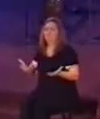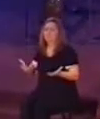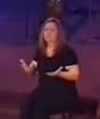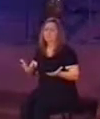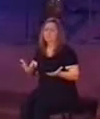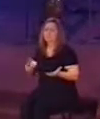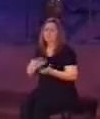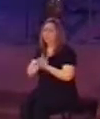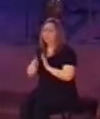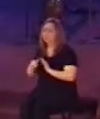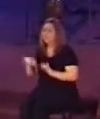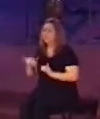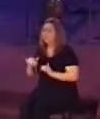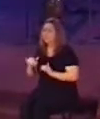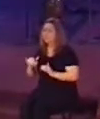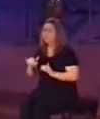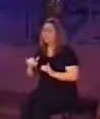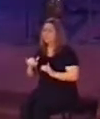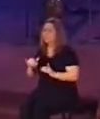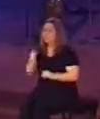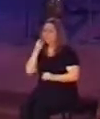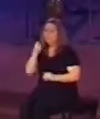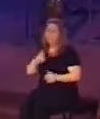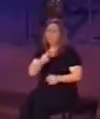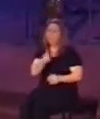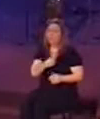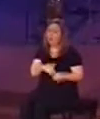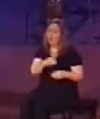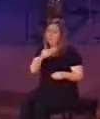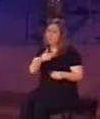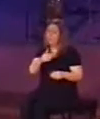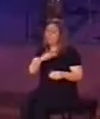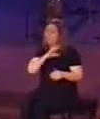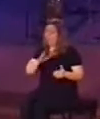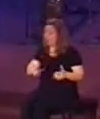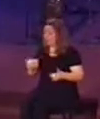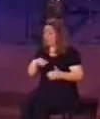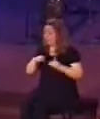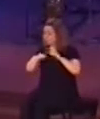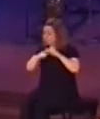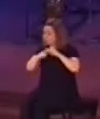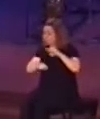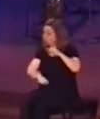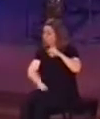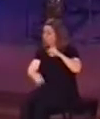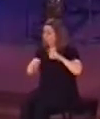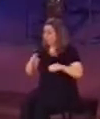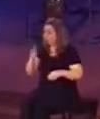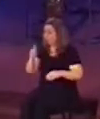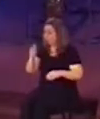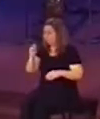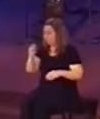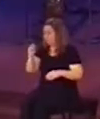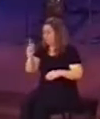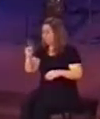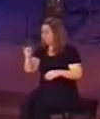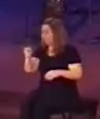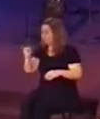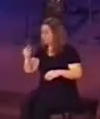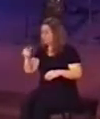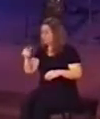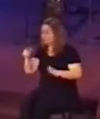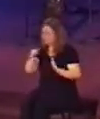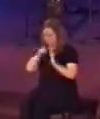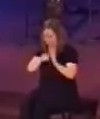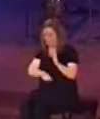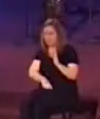being somebody who is outside of Christ is a lot like drowning. I don't know if you've ever drowned before. Obviously not, you're still here. Or in